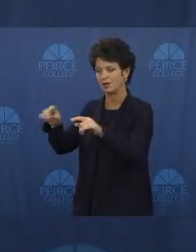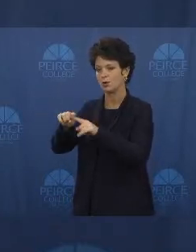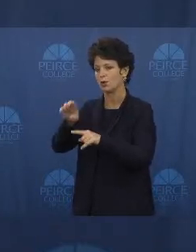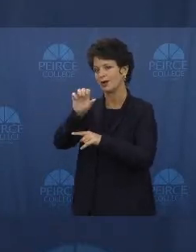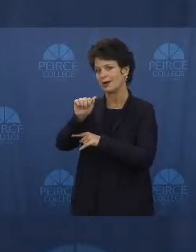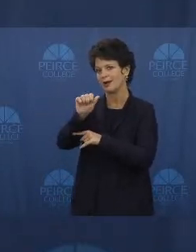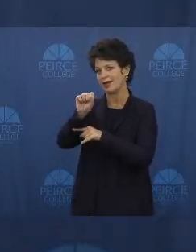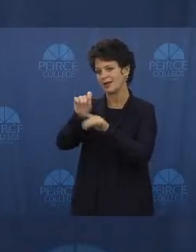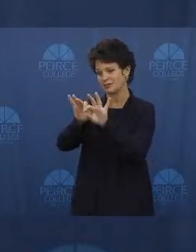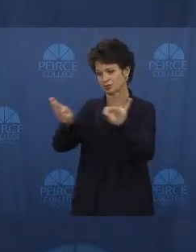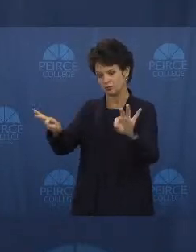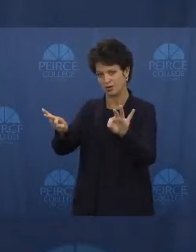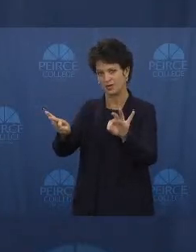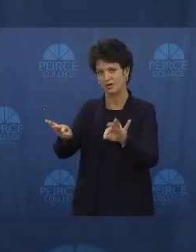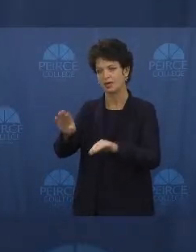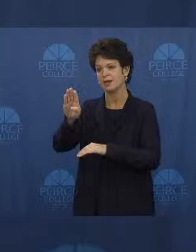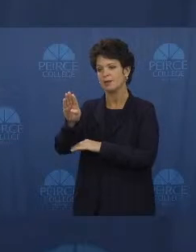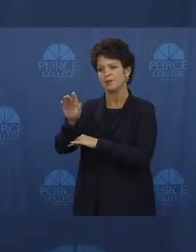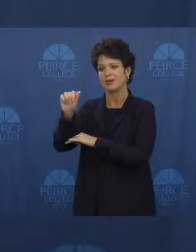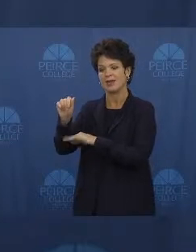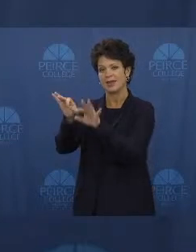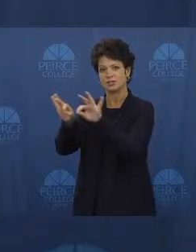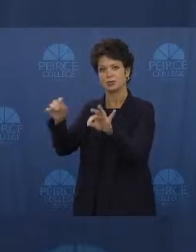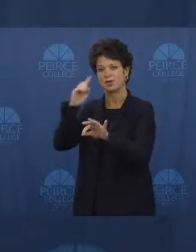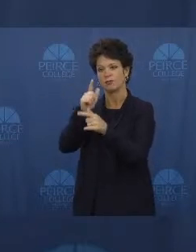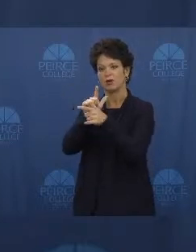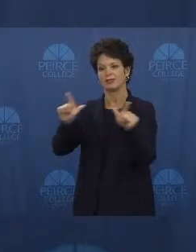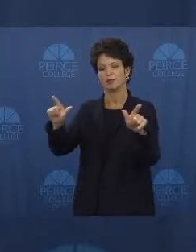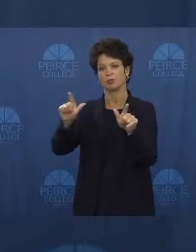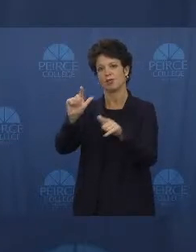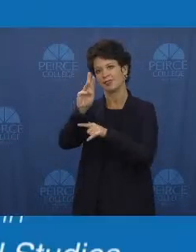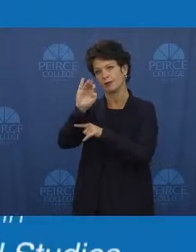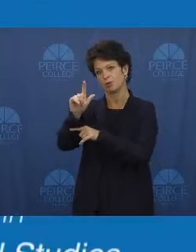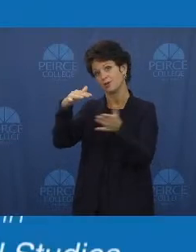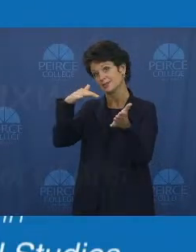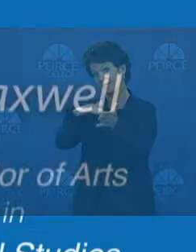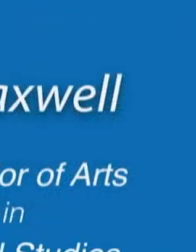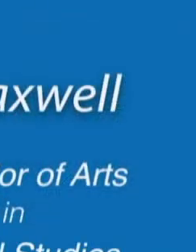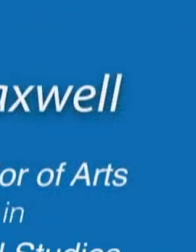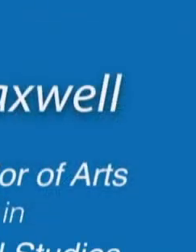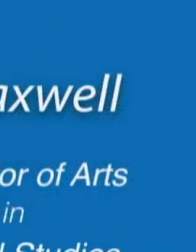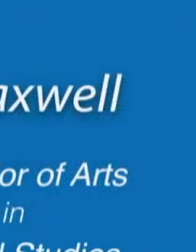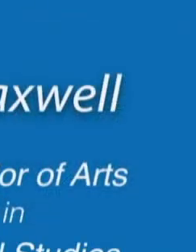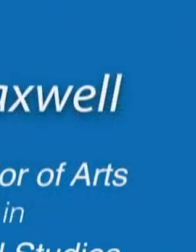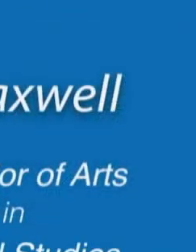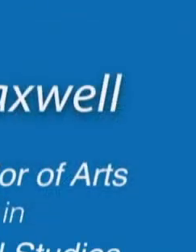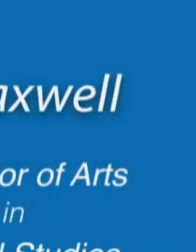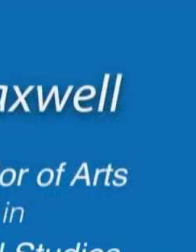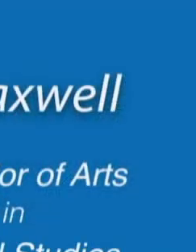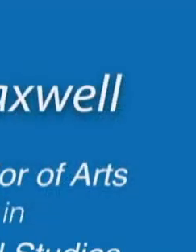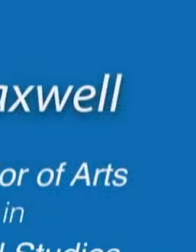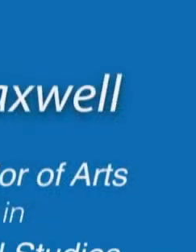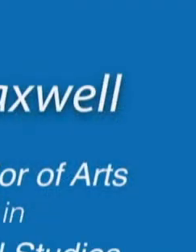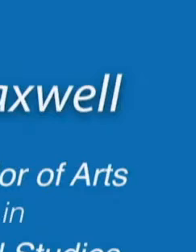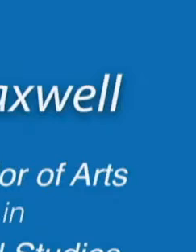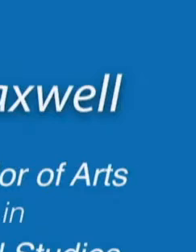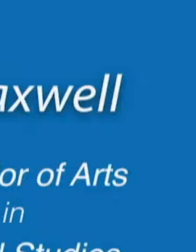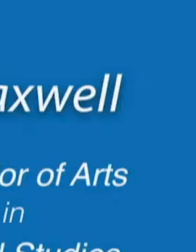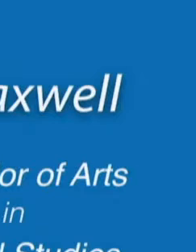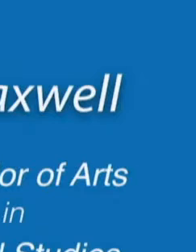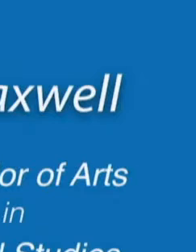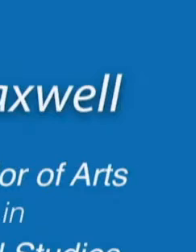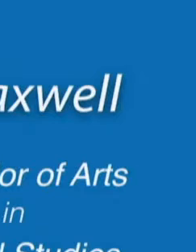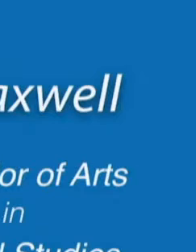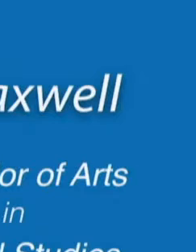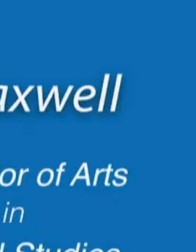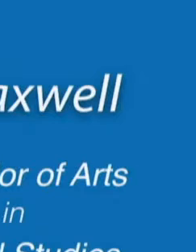degree. And the Bachelor of Arts candidates for Liberal Studies are Priscilla Maxwell, cum laude,